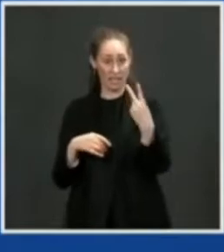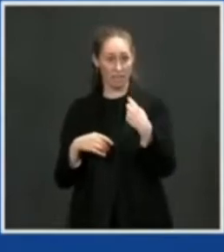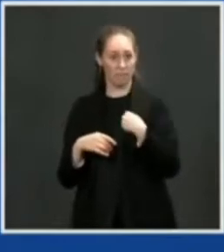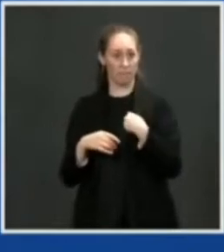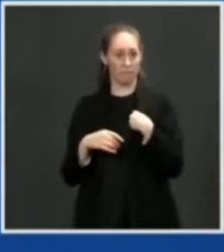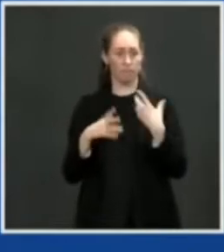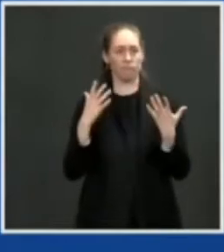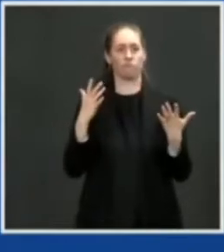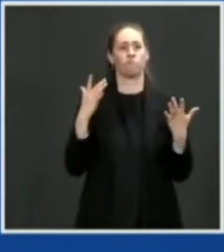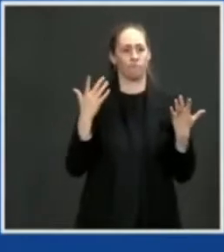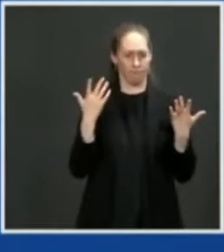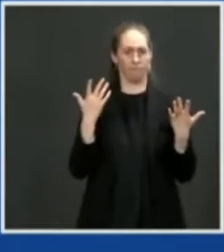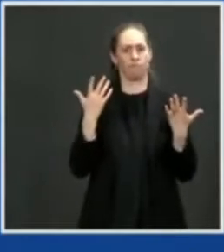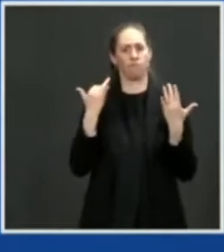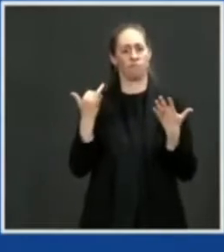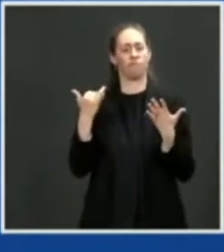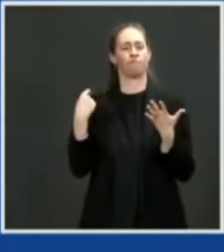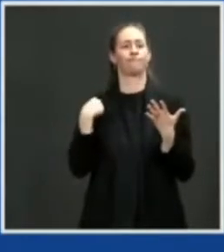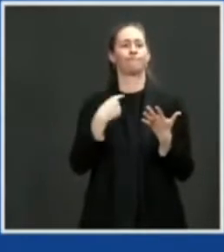Chicago. presidents, better than me,